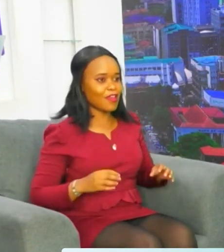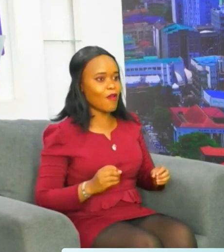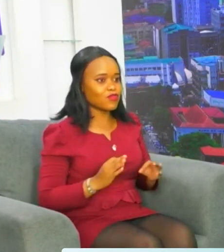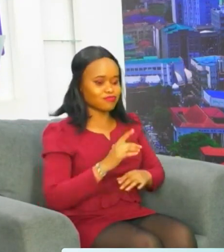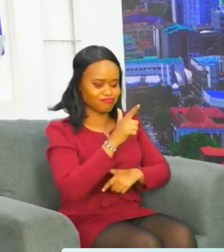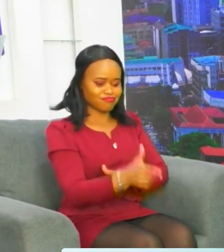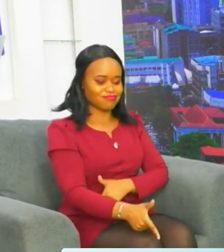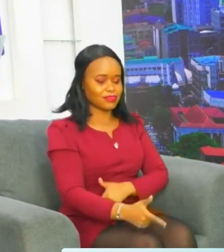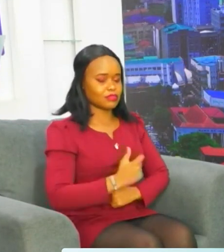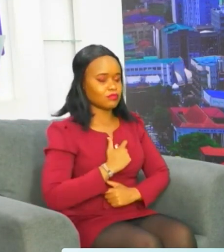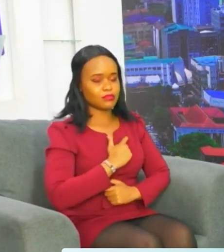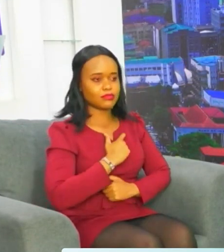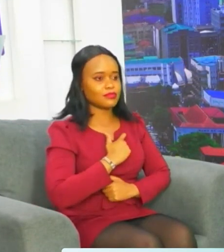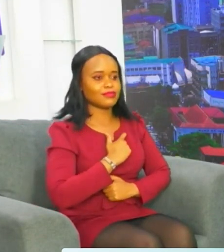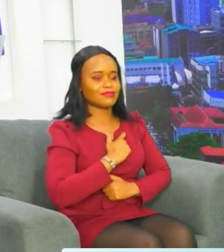Your